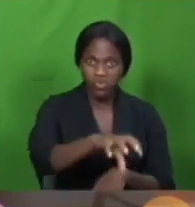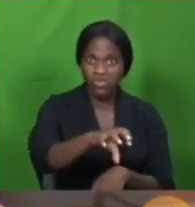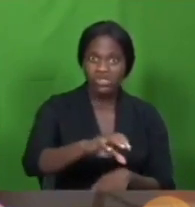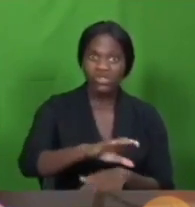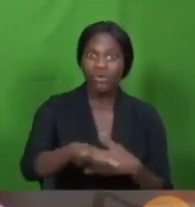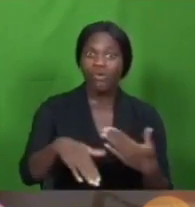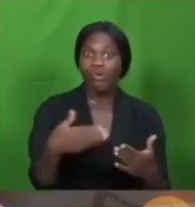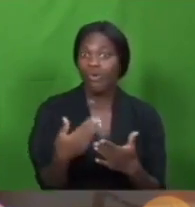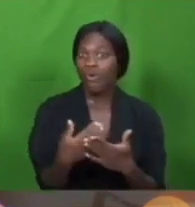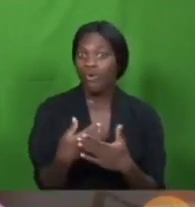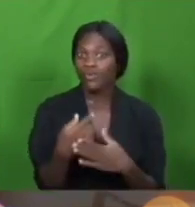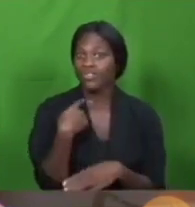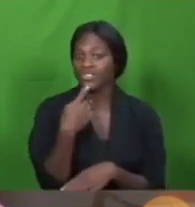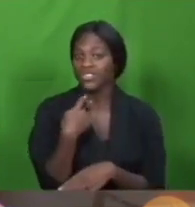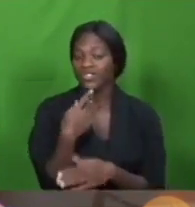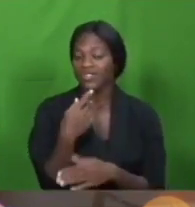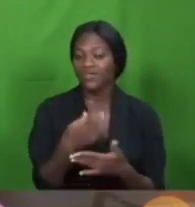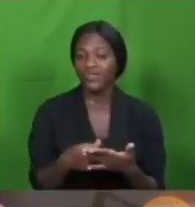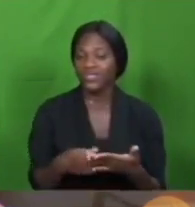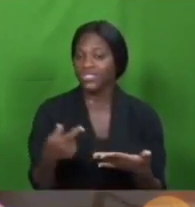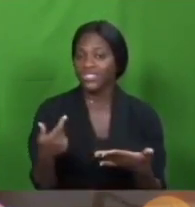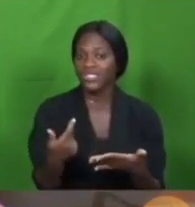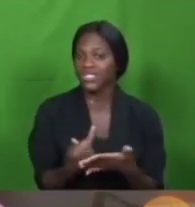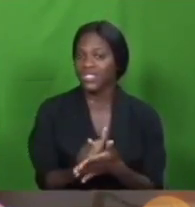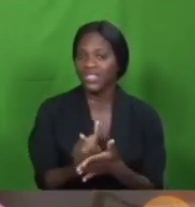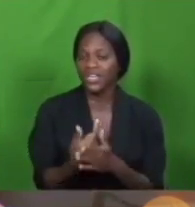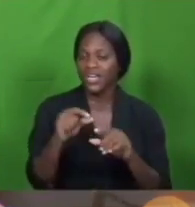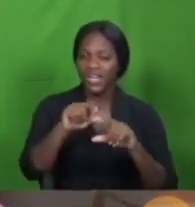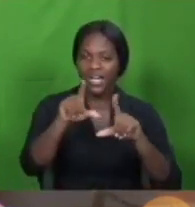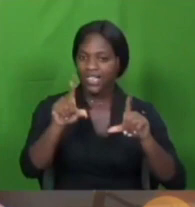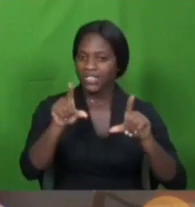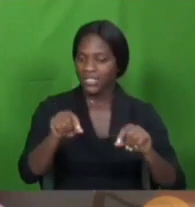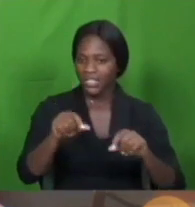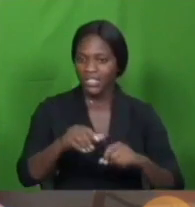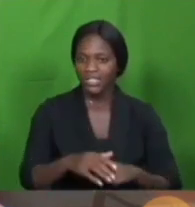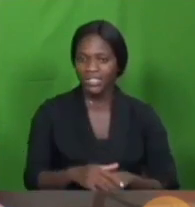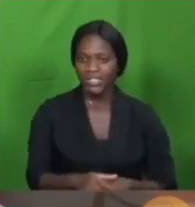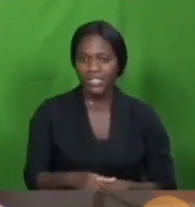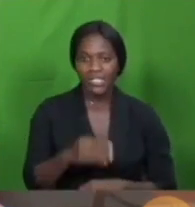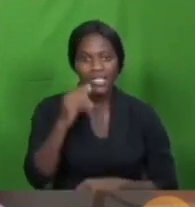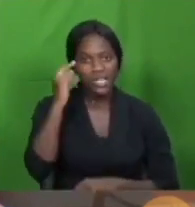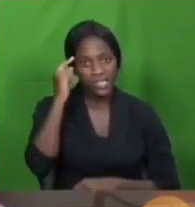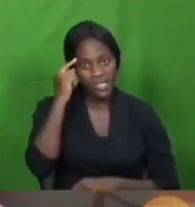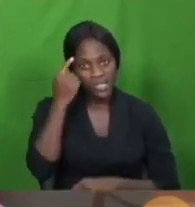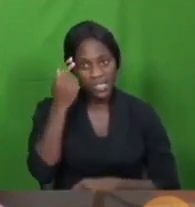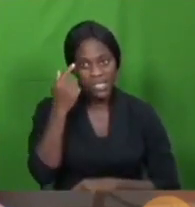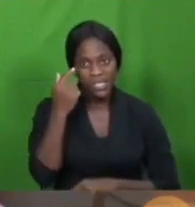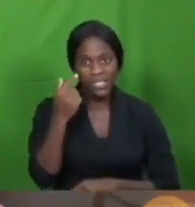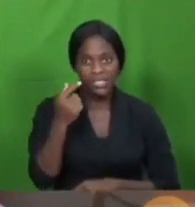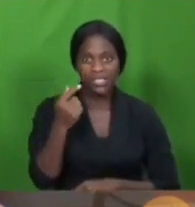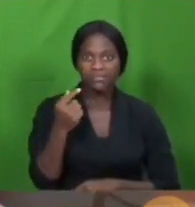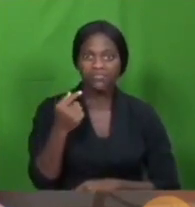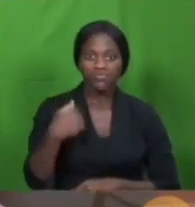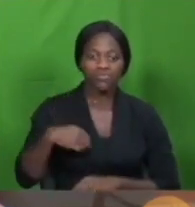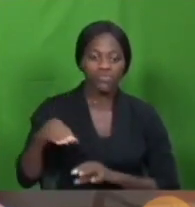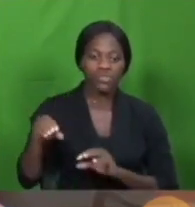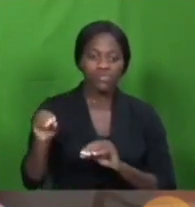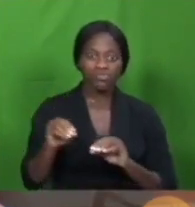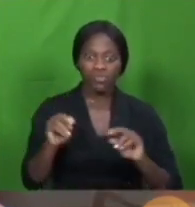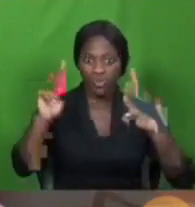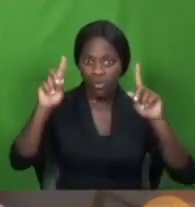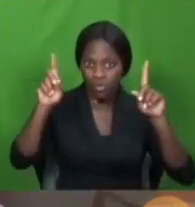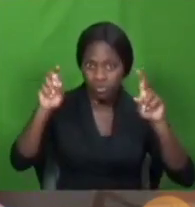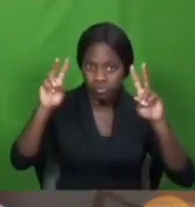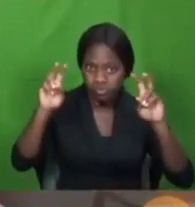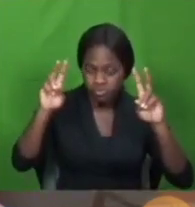popularly refers to it as a Ghana card. So I think that once it has been put in brackets after